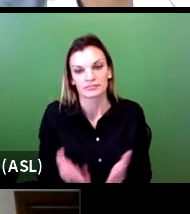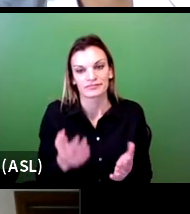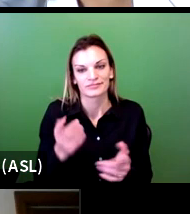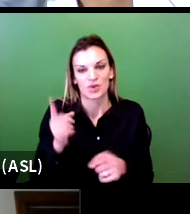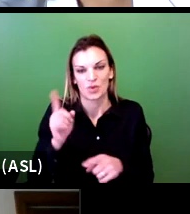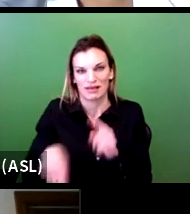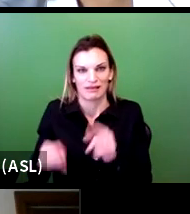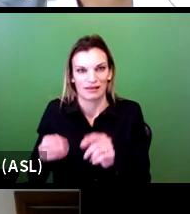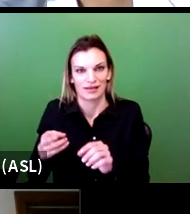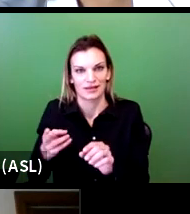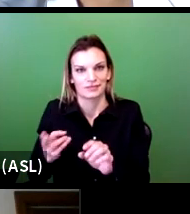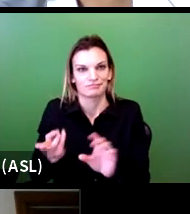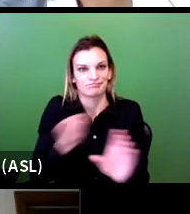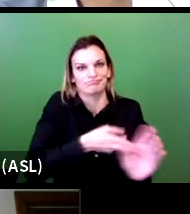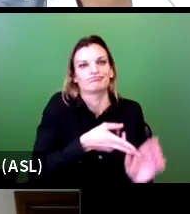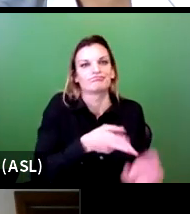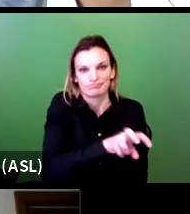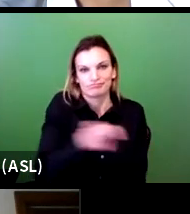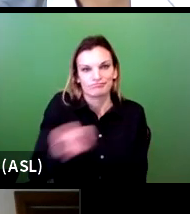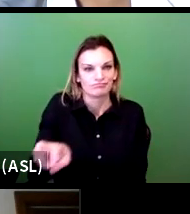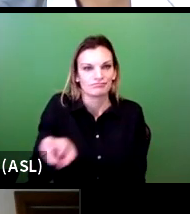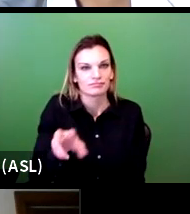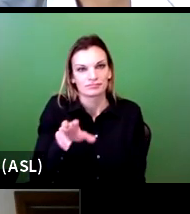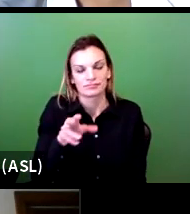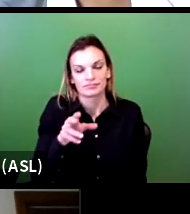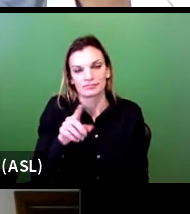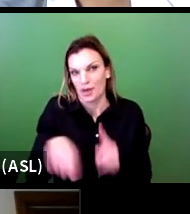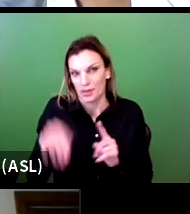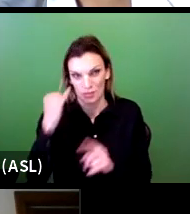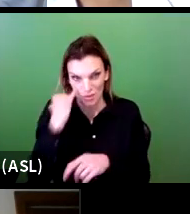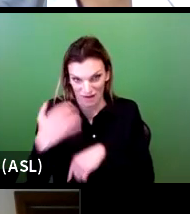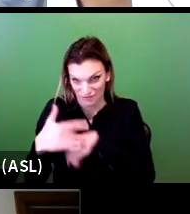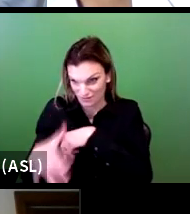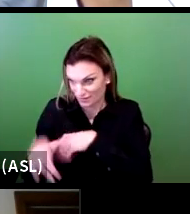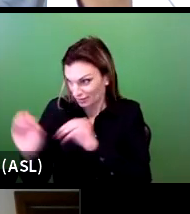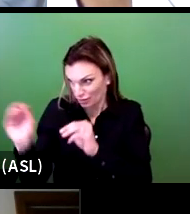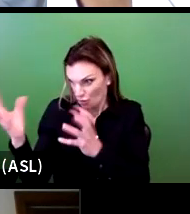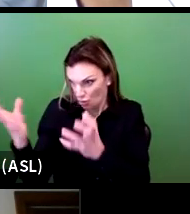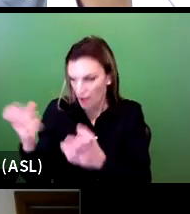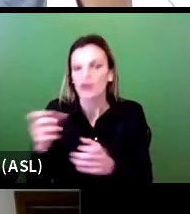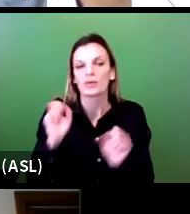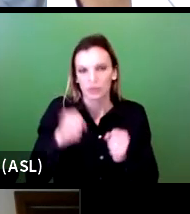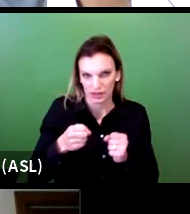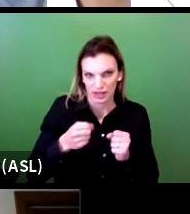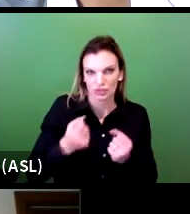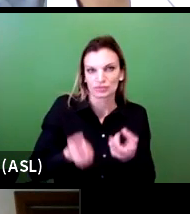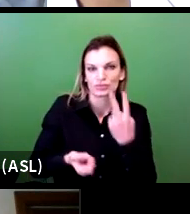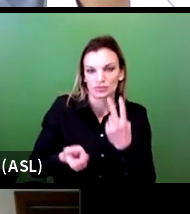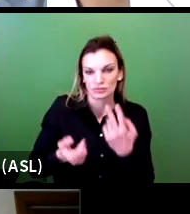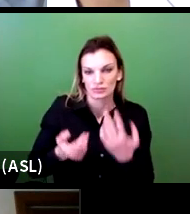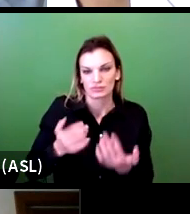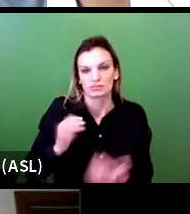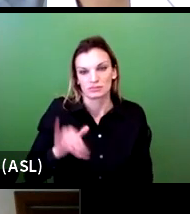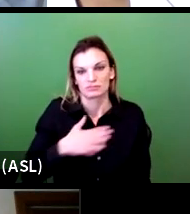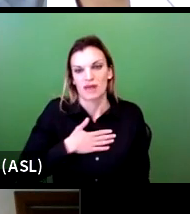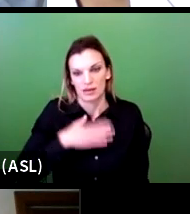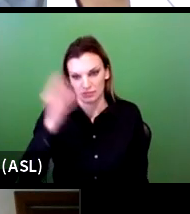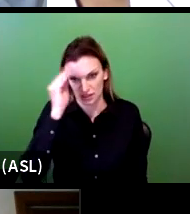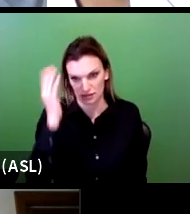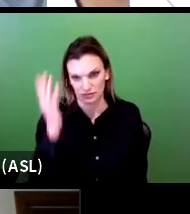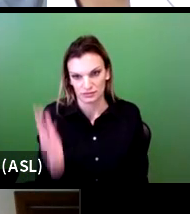one unless no one else wants to do it. Then it can be open back up to you. My opinion, my thoughts.